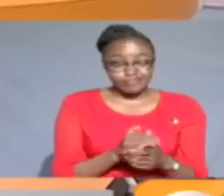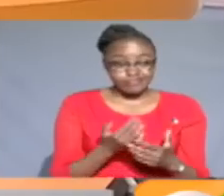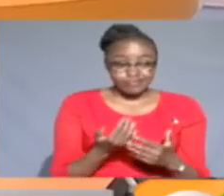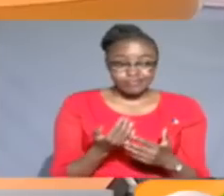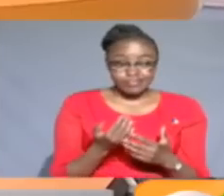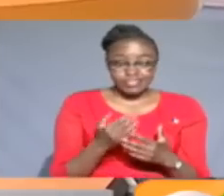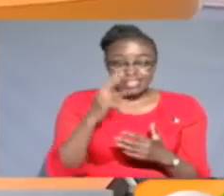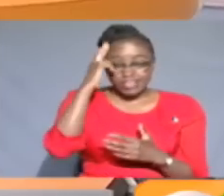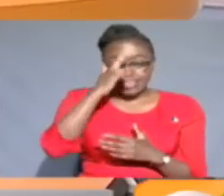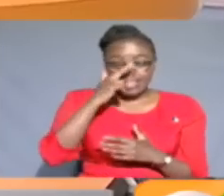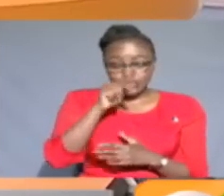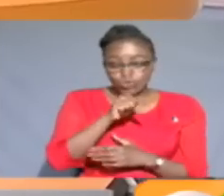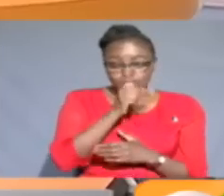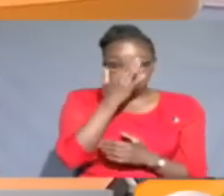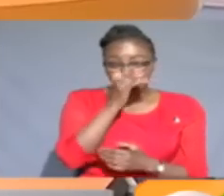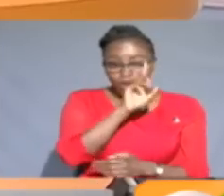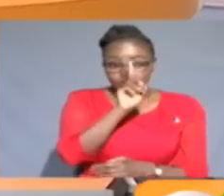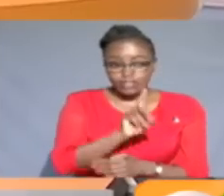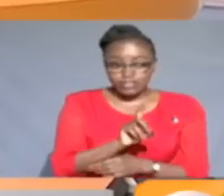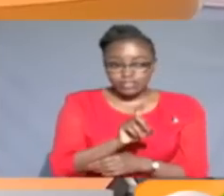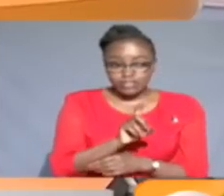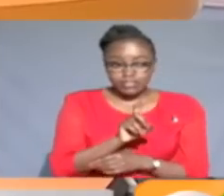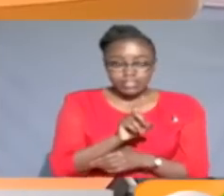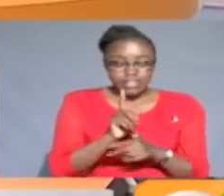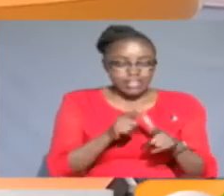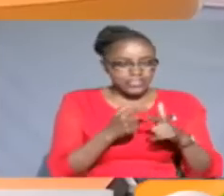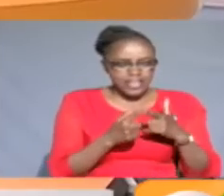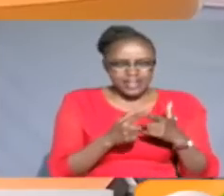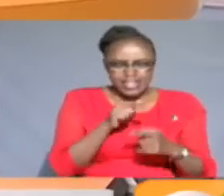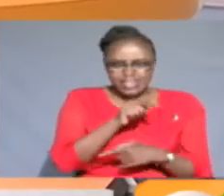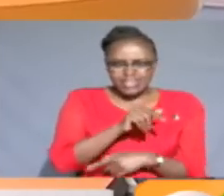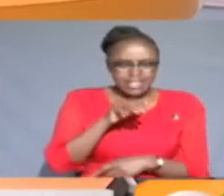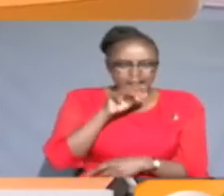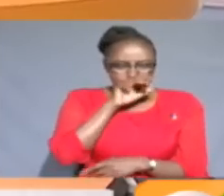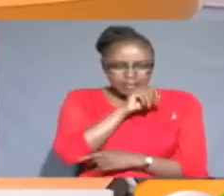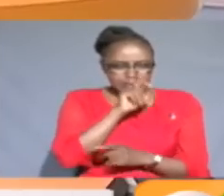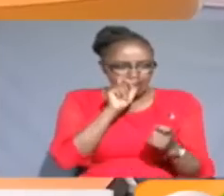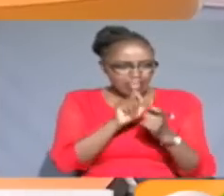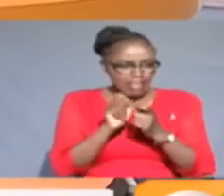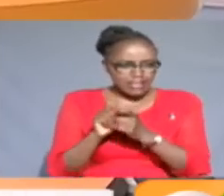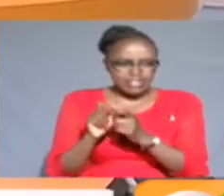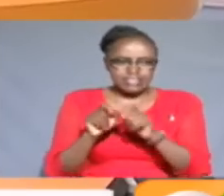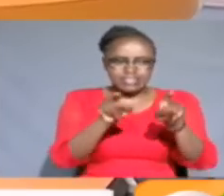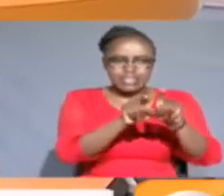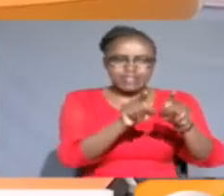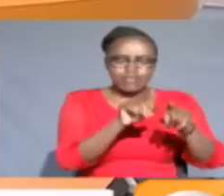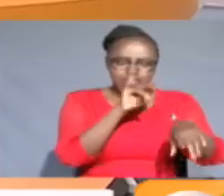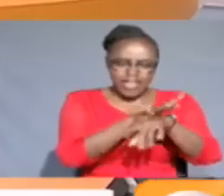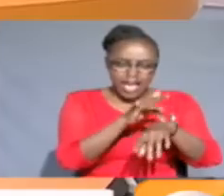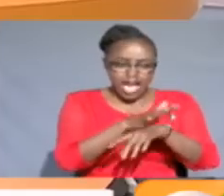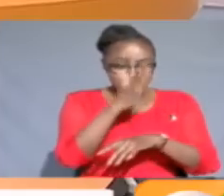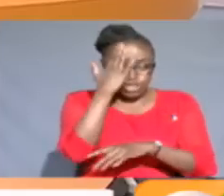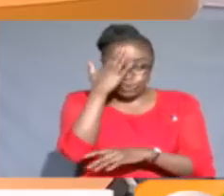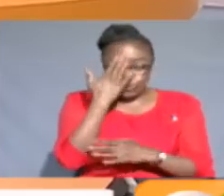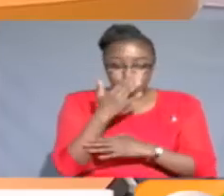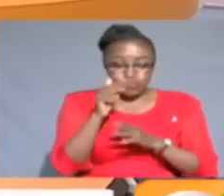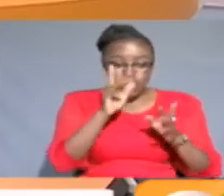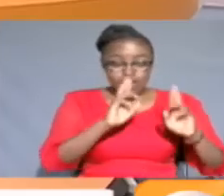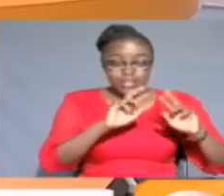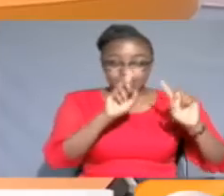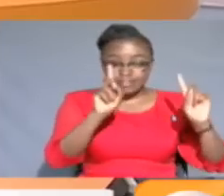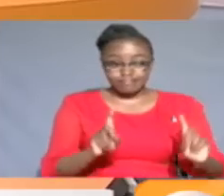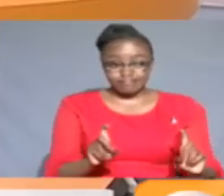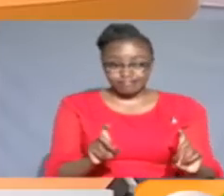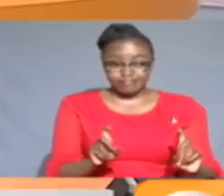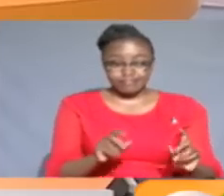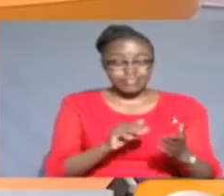What is the reason for this? And how do we stem the misdiagnosis problem? And of course, the issue of early detection. How prepared are we for that? And